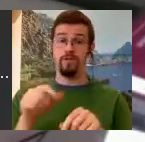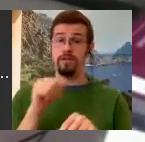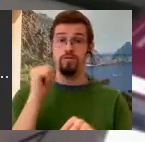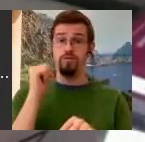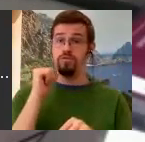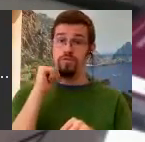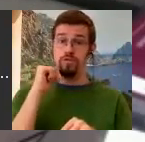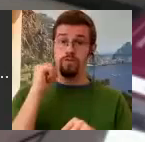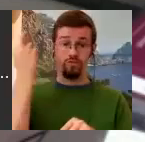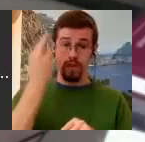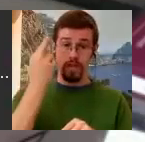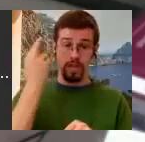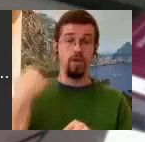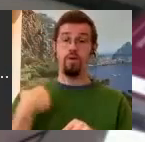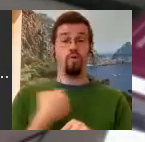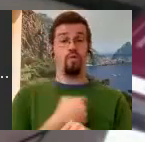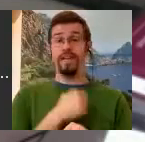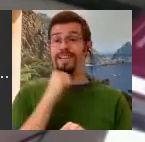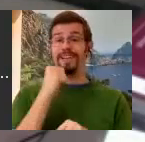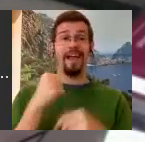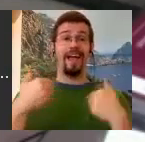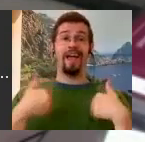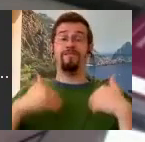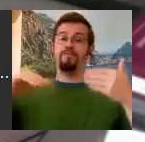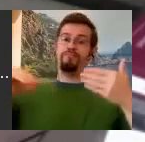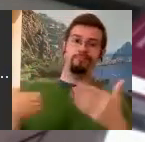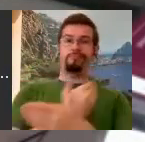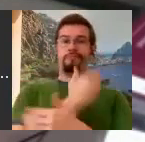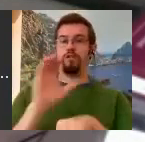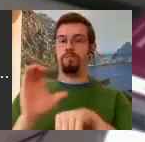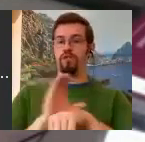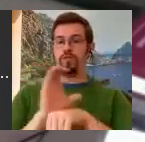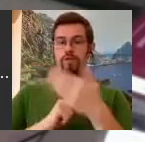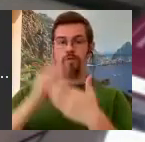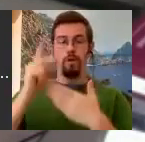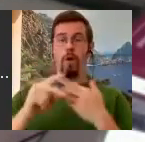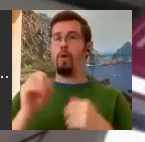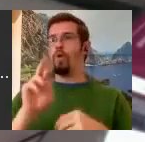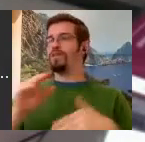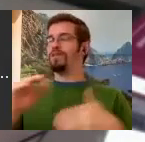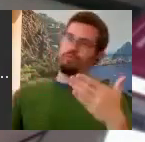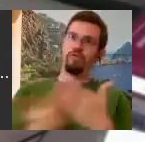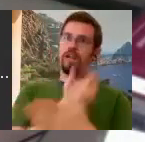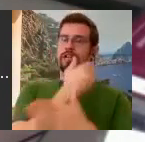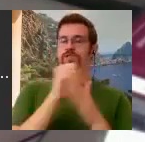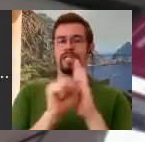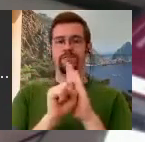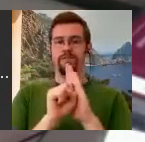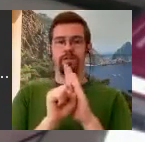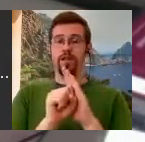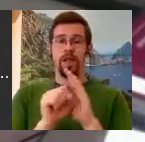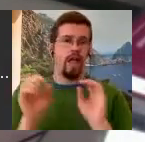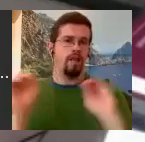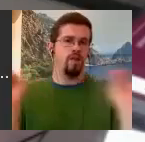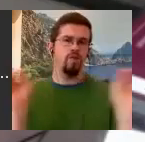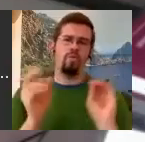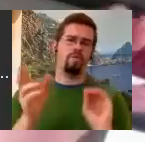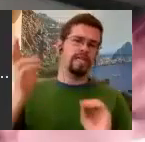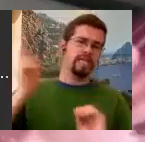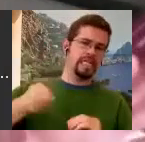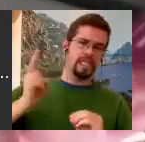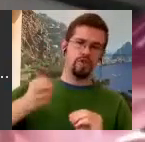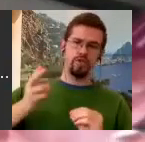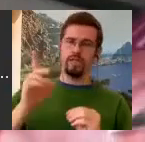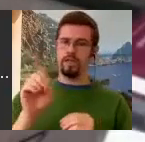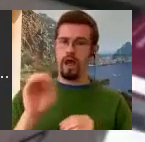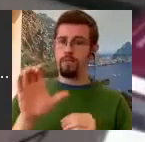brand new computer program or brand new symbol set that had no other documents already written. We weren't starting